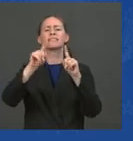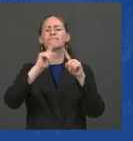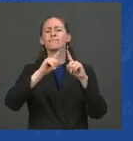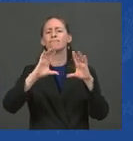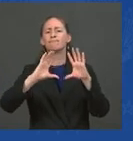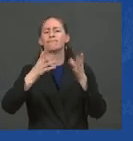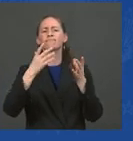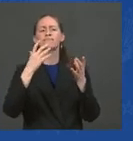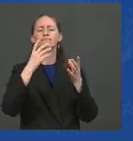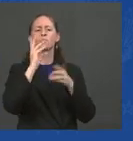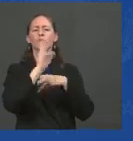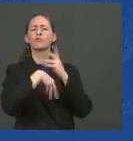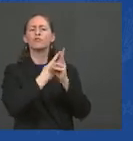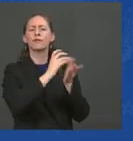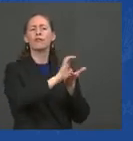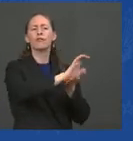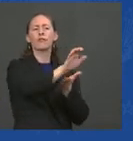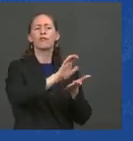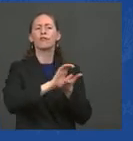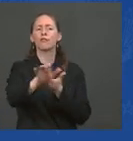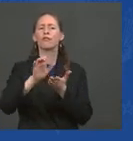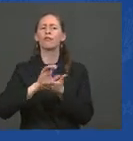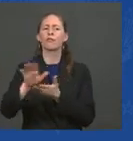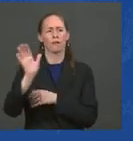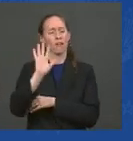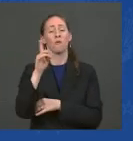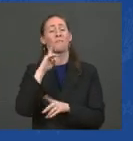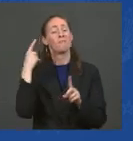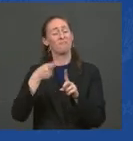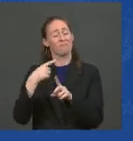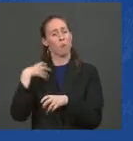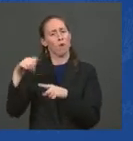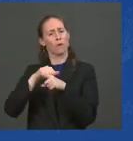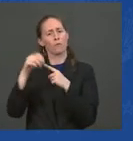world by practicing what we preach.